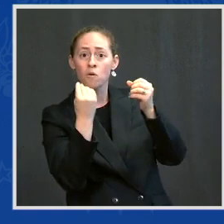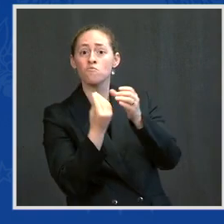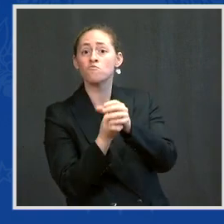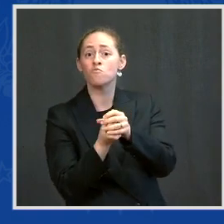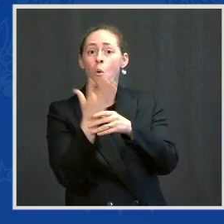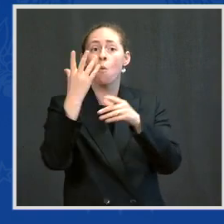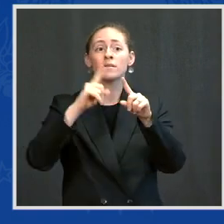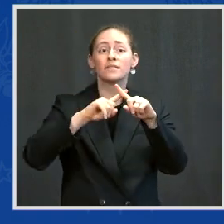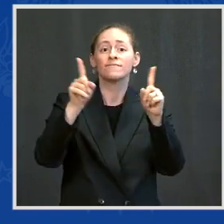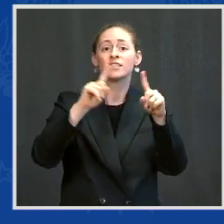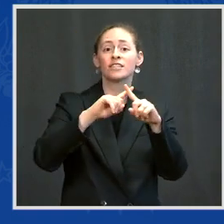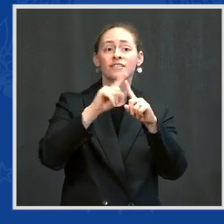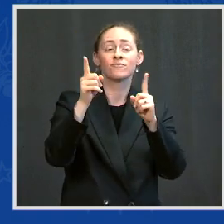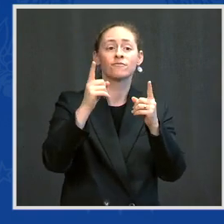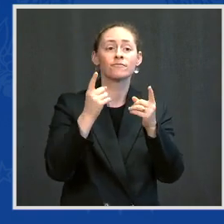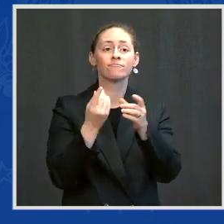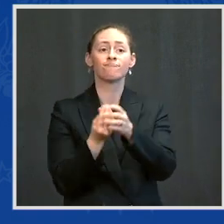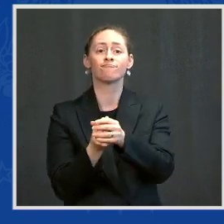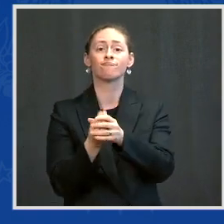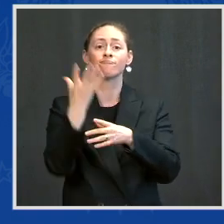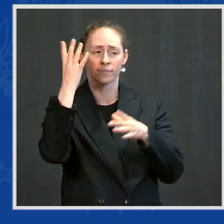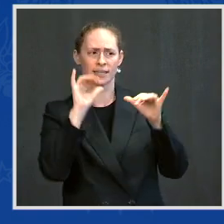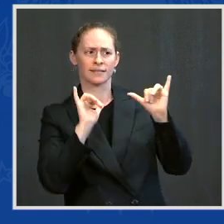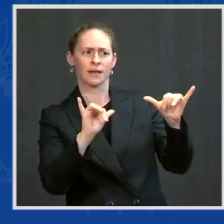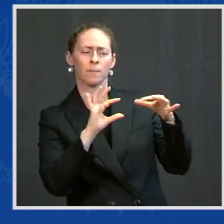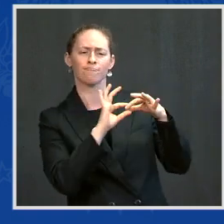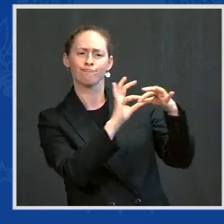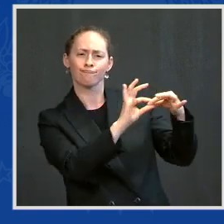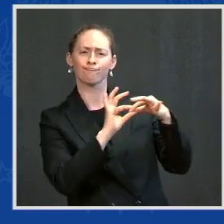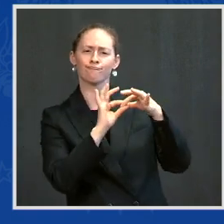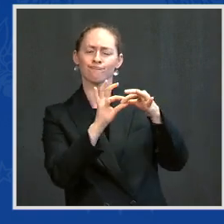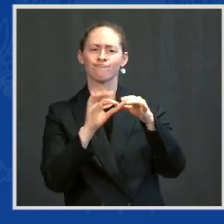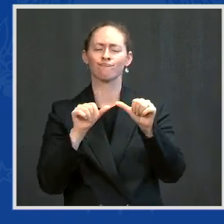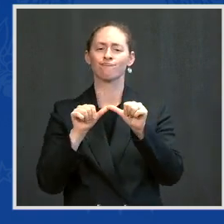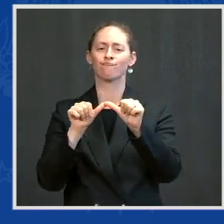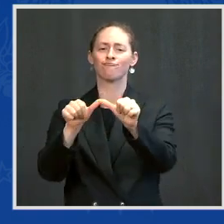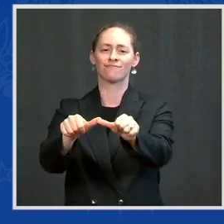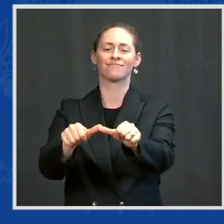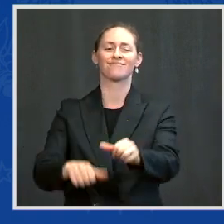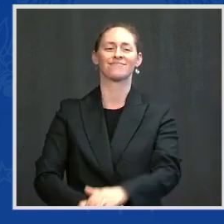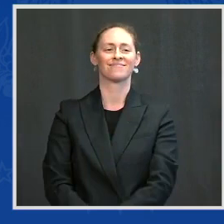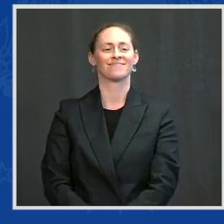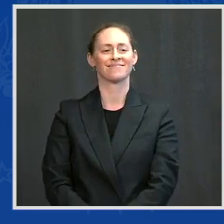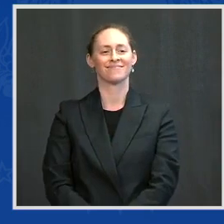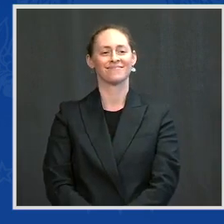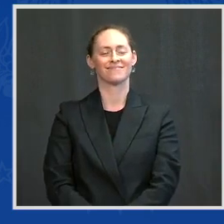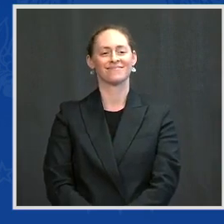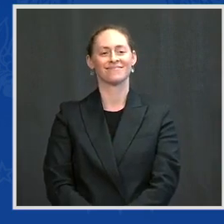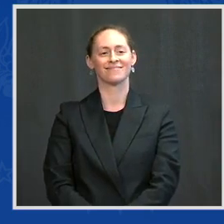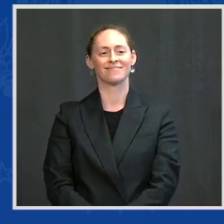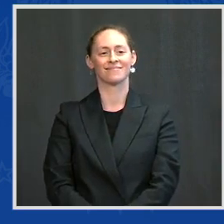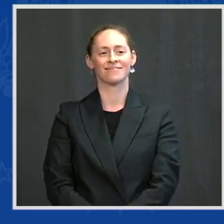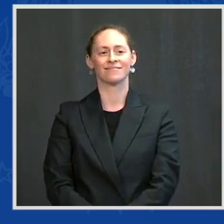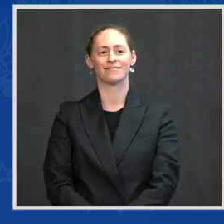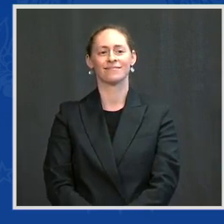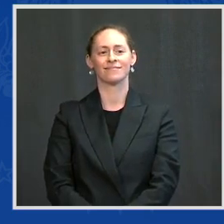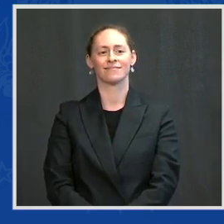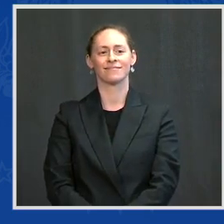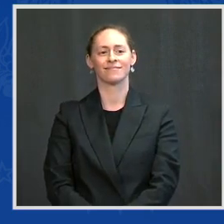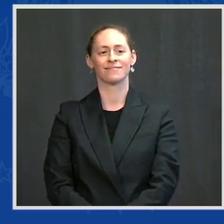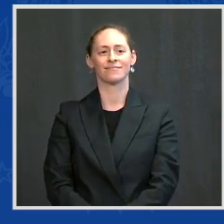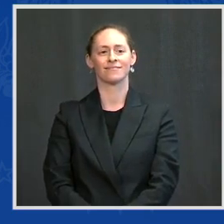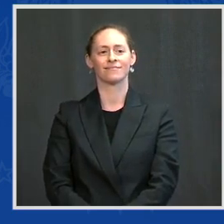being together. I was grateful that our two nations were able to quickly conclude a new cost-sharing